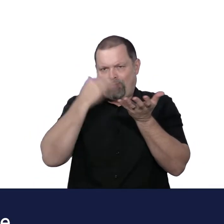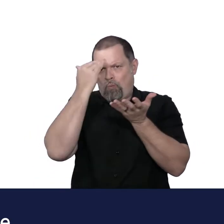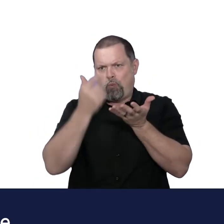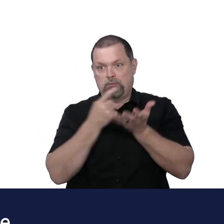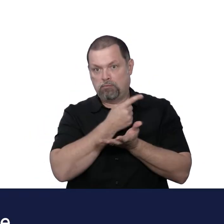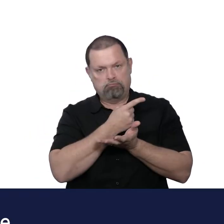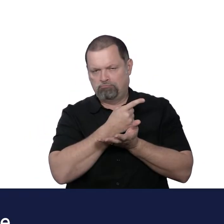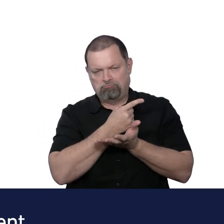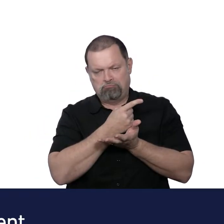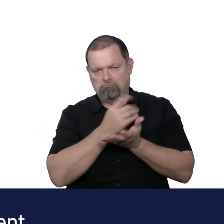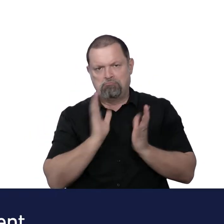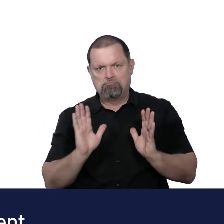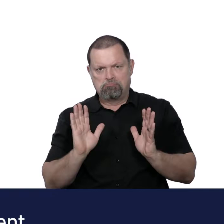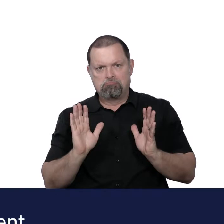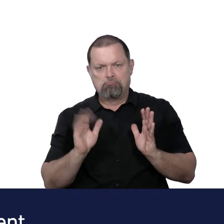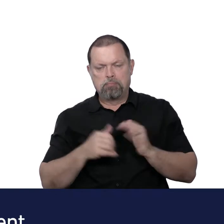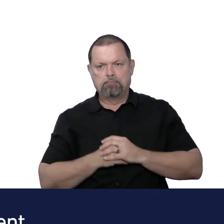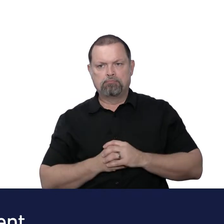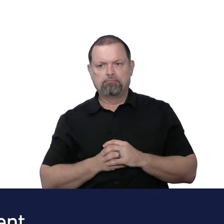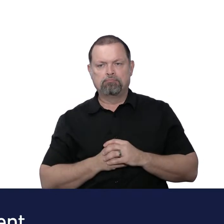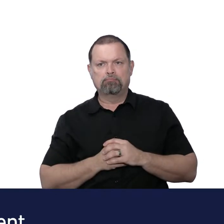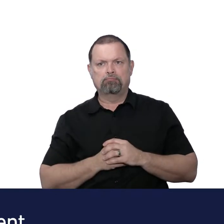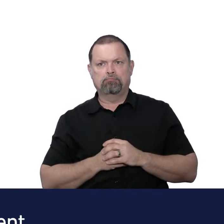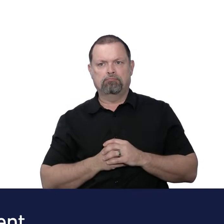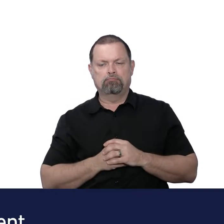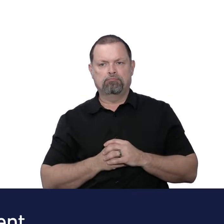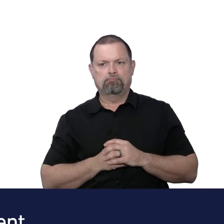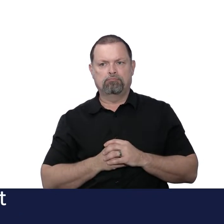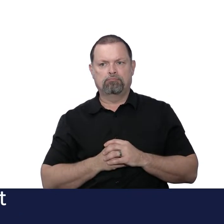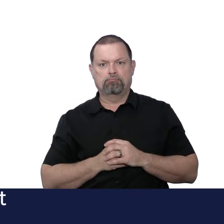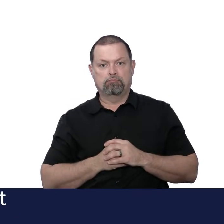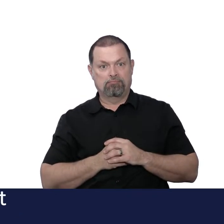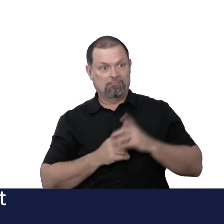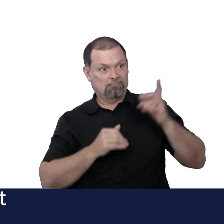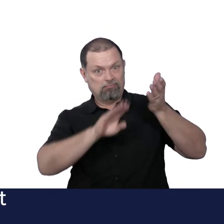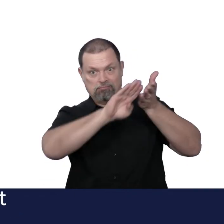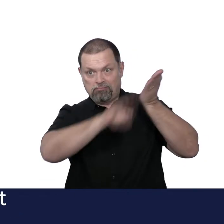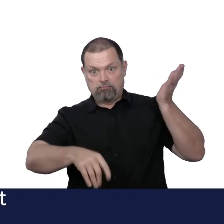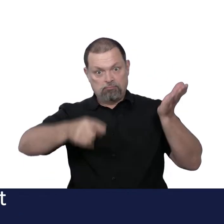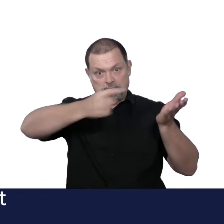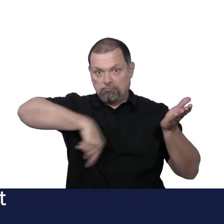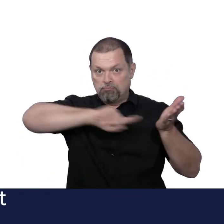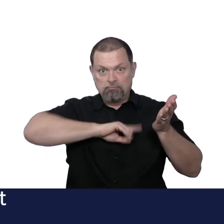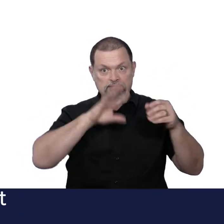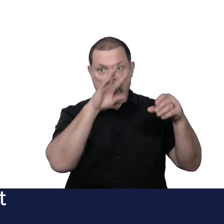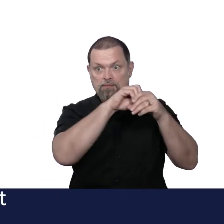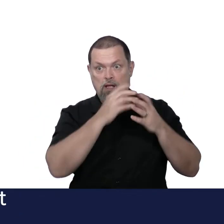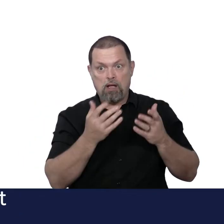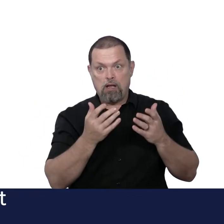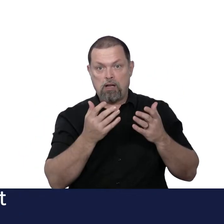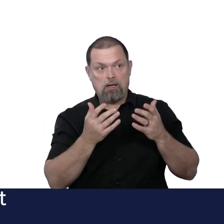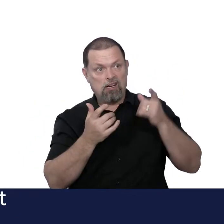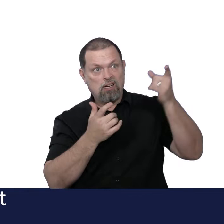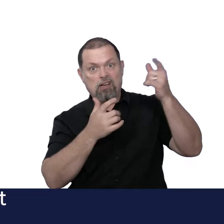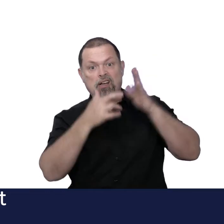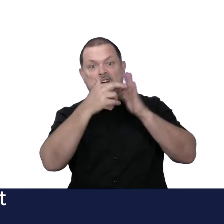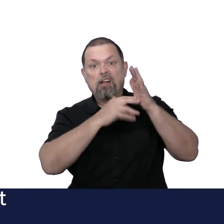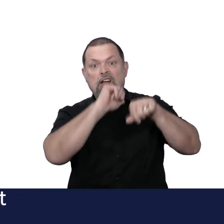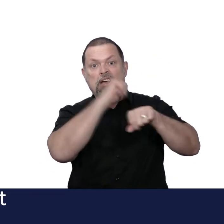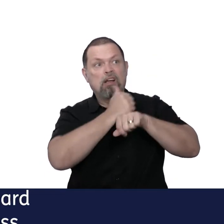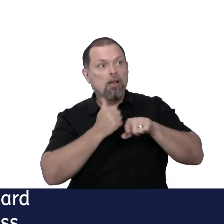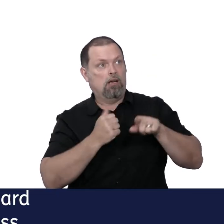accessible. Without our involvement, regulations may not meet our